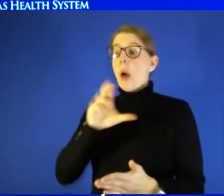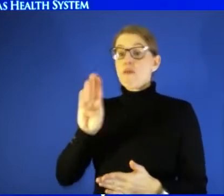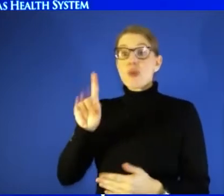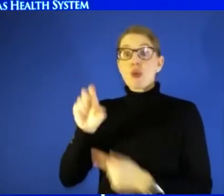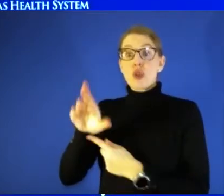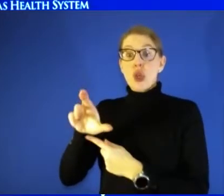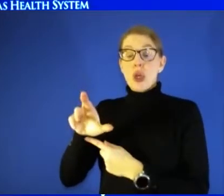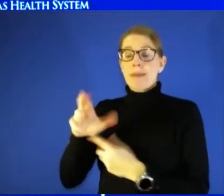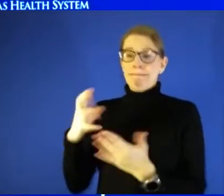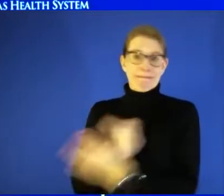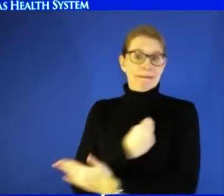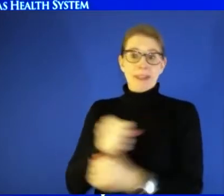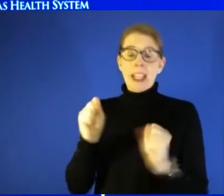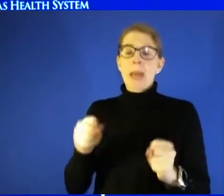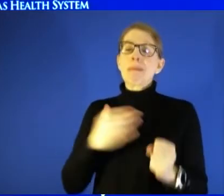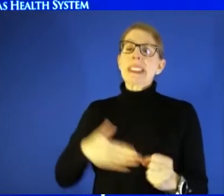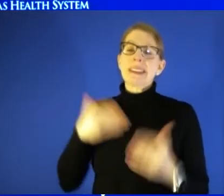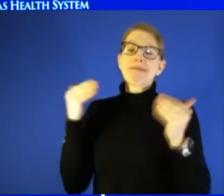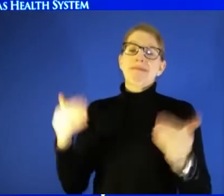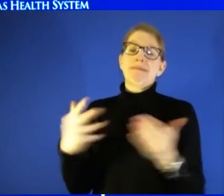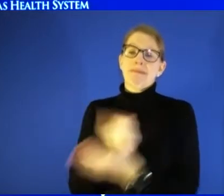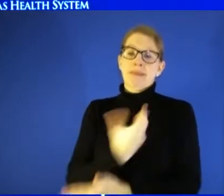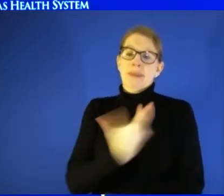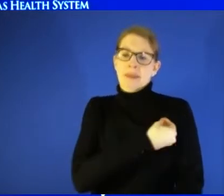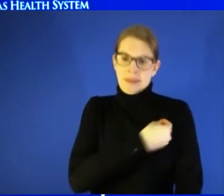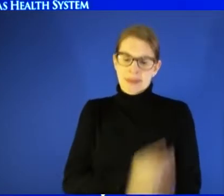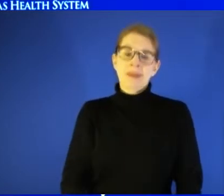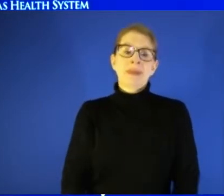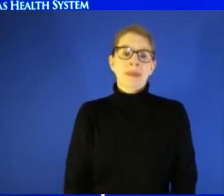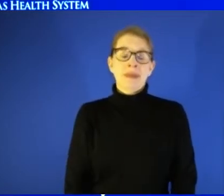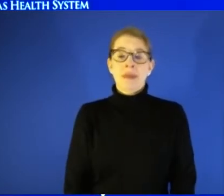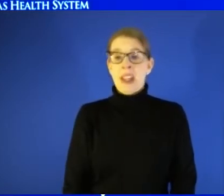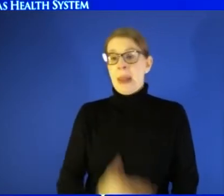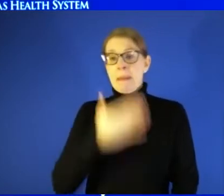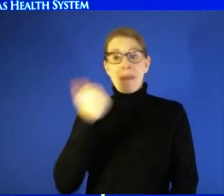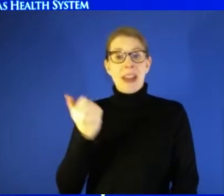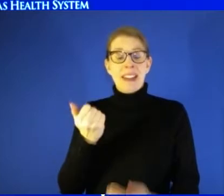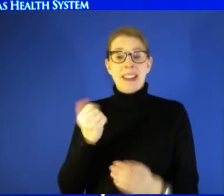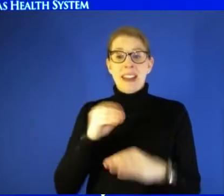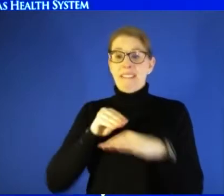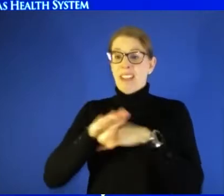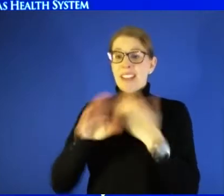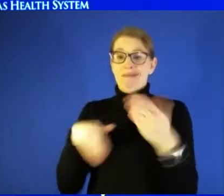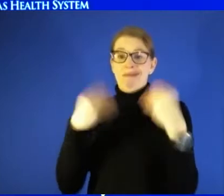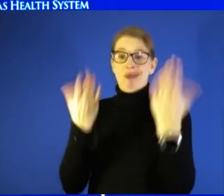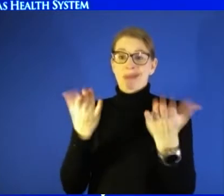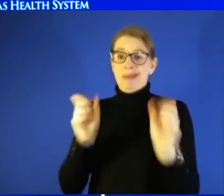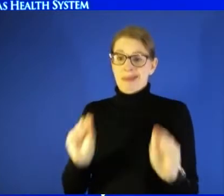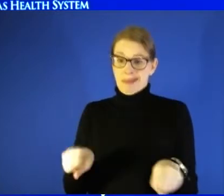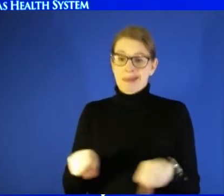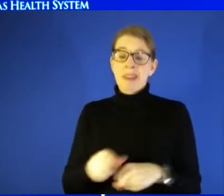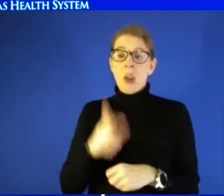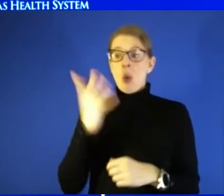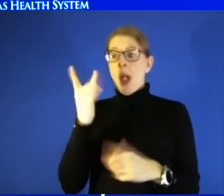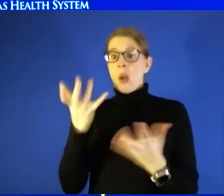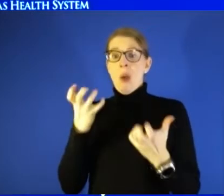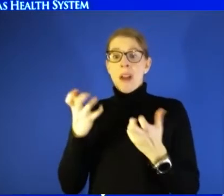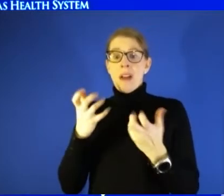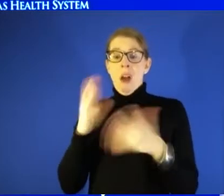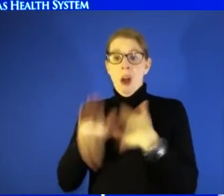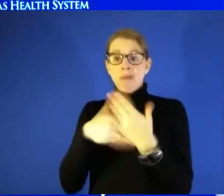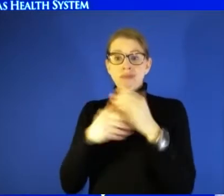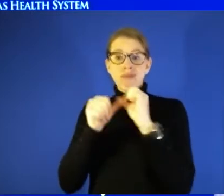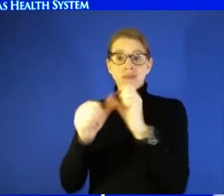those shots into your arms. And I think that is the best advice that we can give to try and keep everybody safe as we continue to move through this